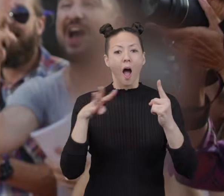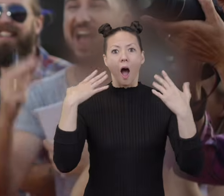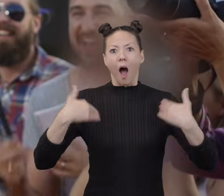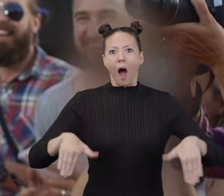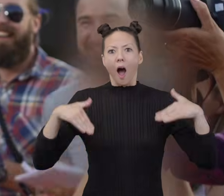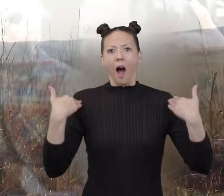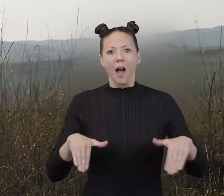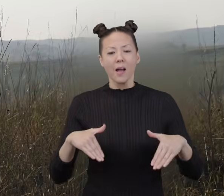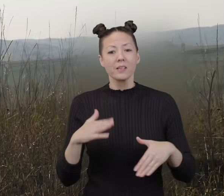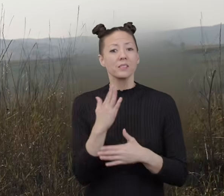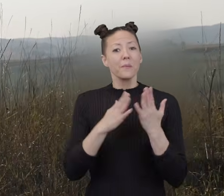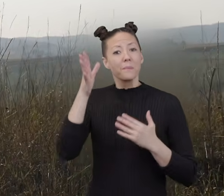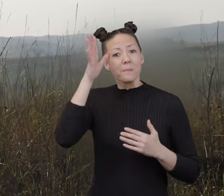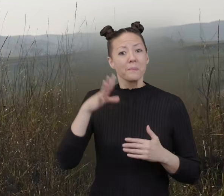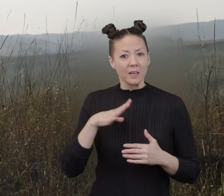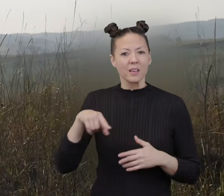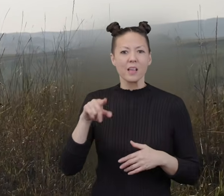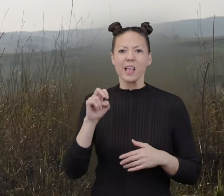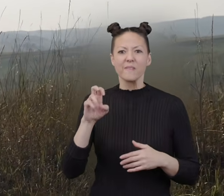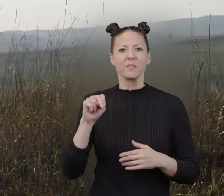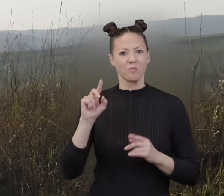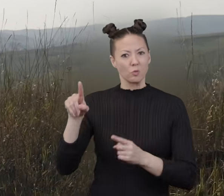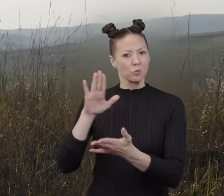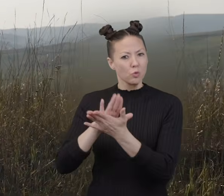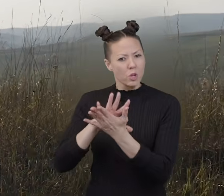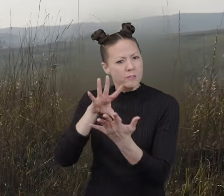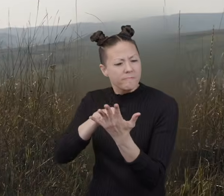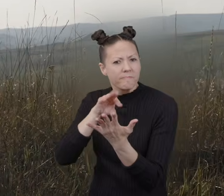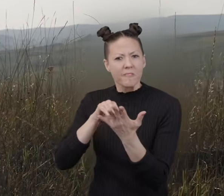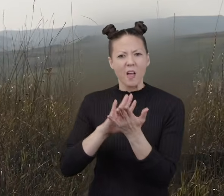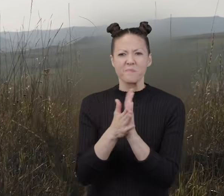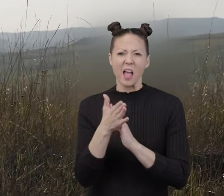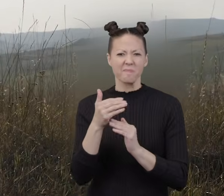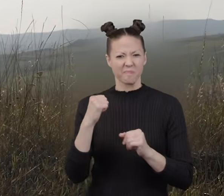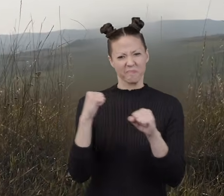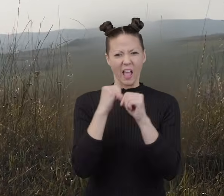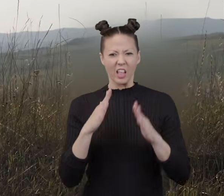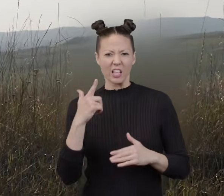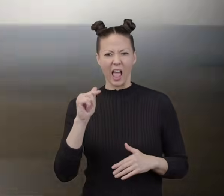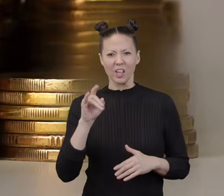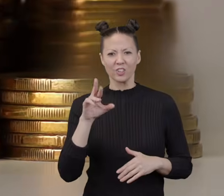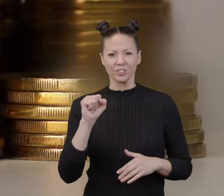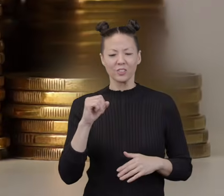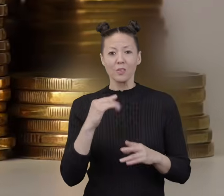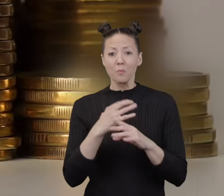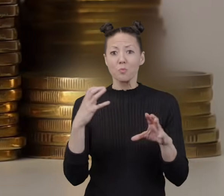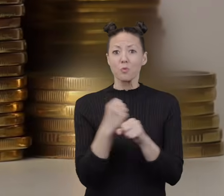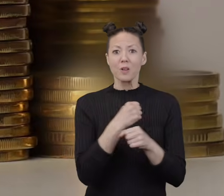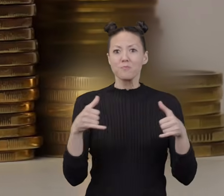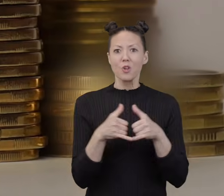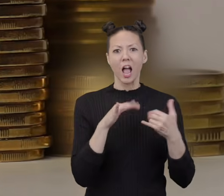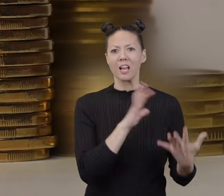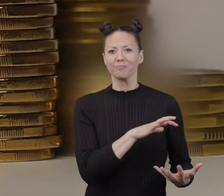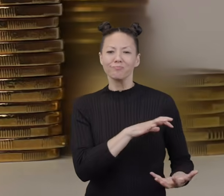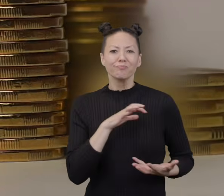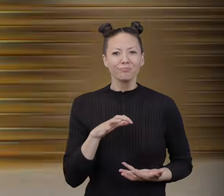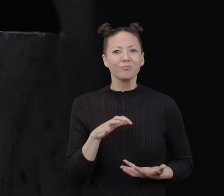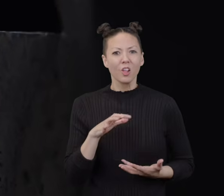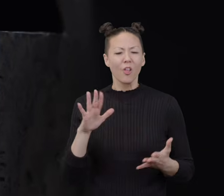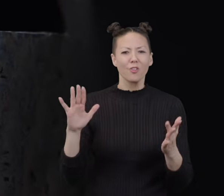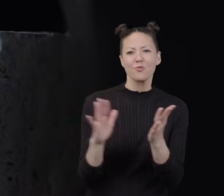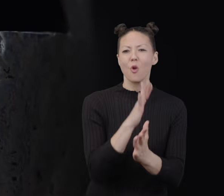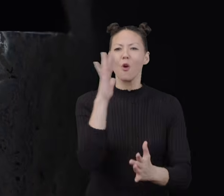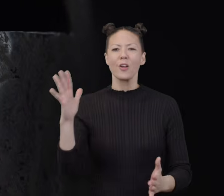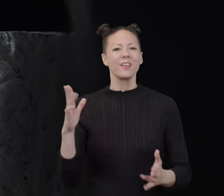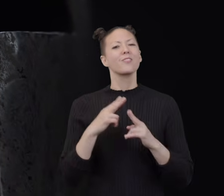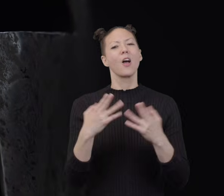celebrities. Some men even went to school to learn how to become gladiators. The winners sometimes won prize money as